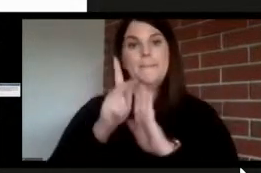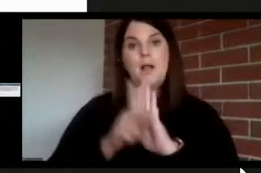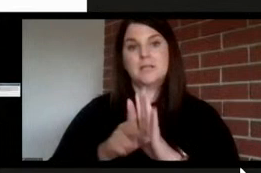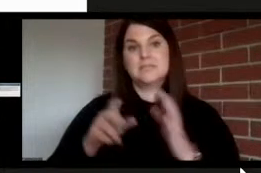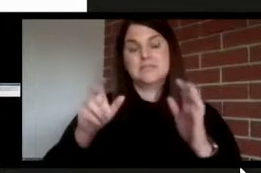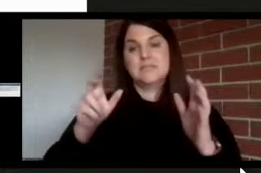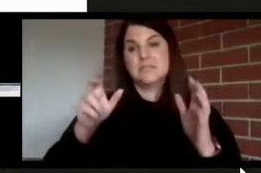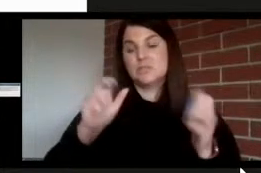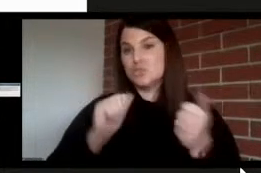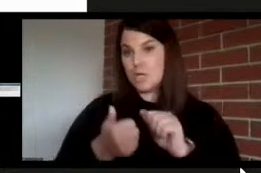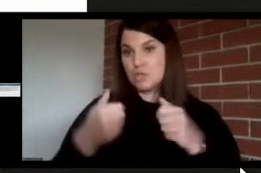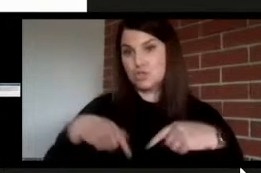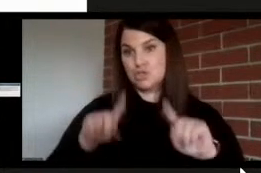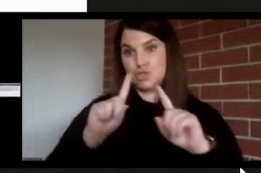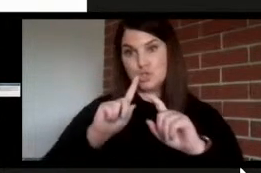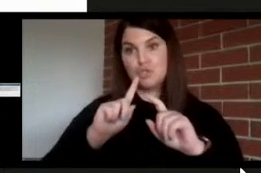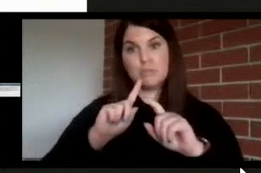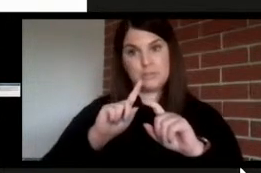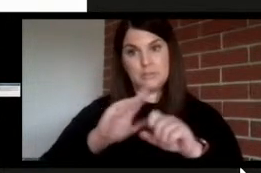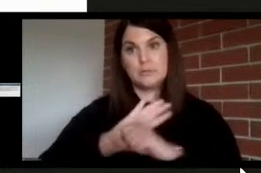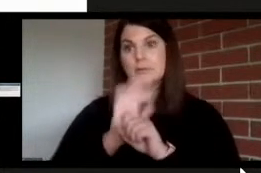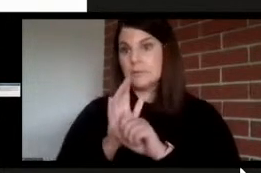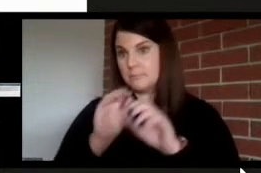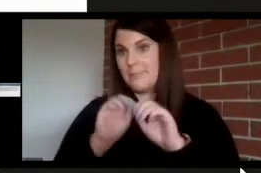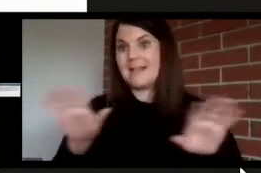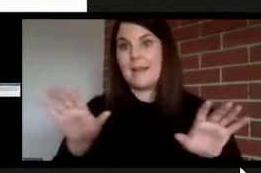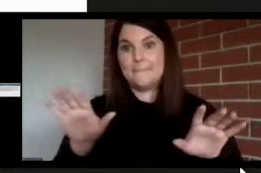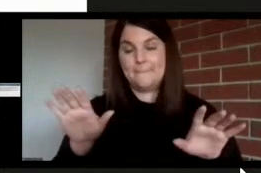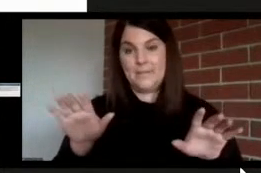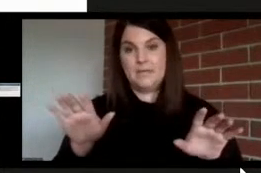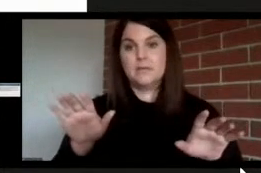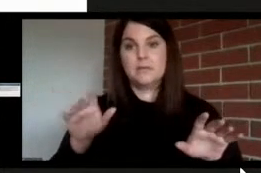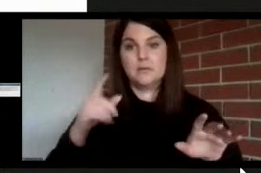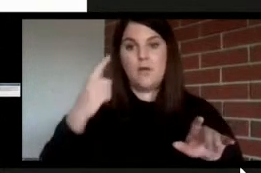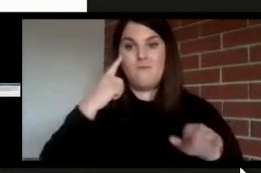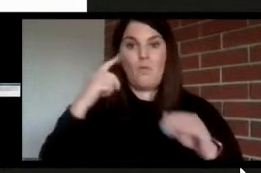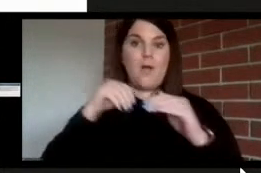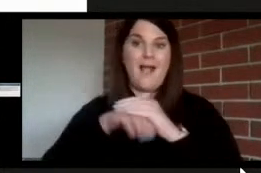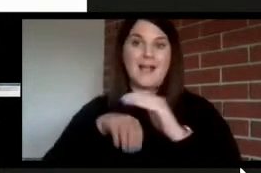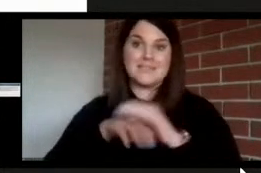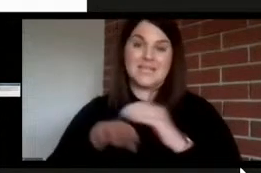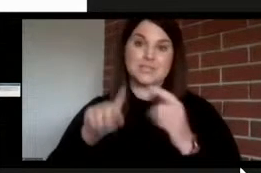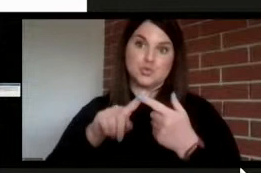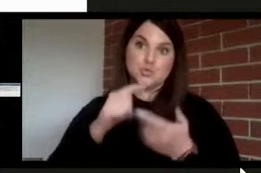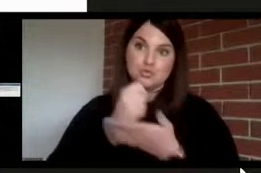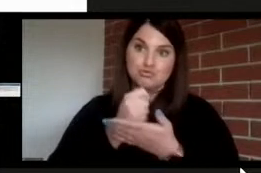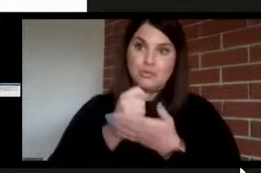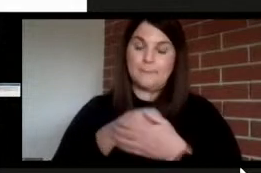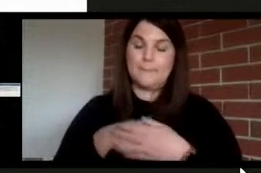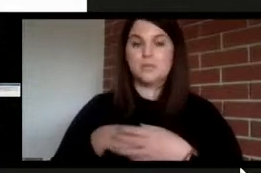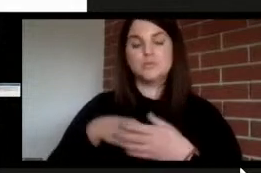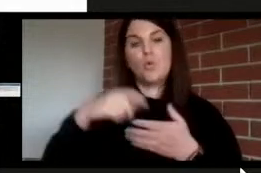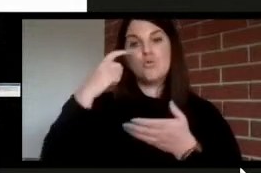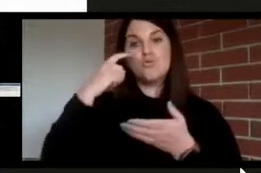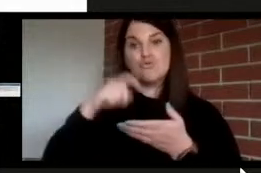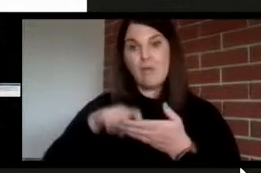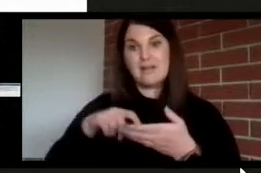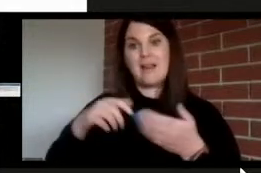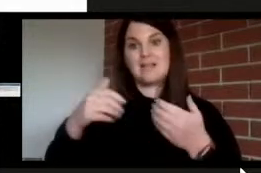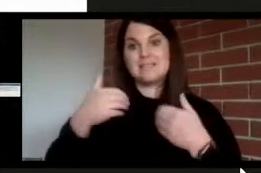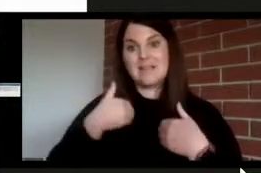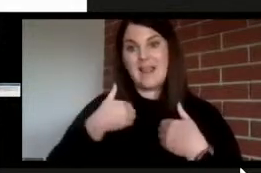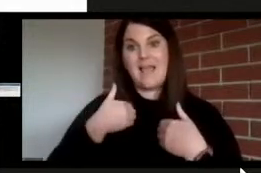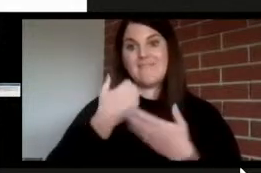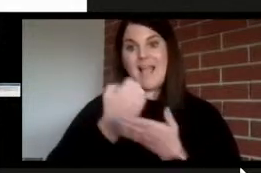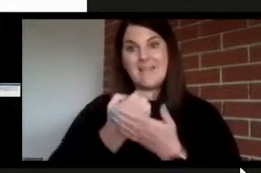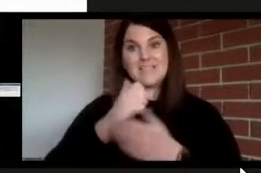during the pandemic that have expanded access to mental health and substance use disorder treatment. So recognizing that there is an evidence